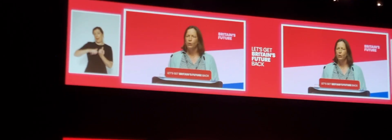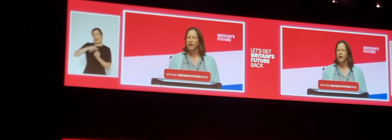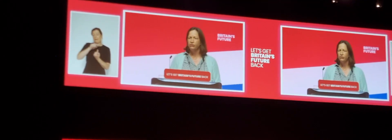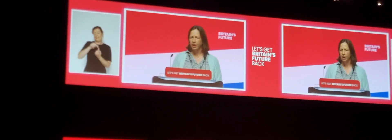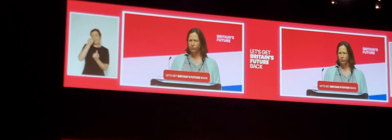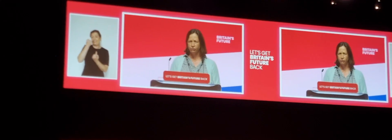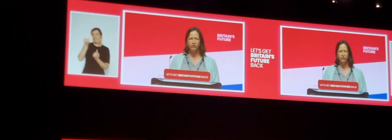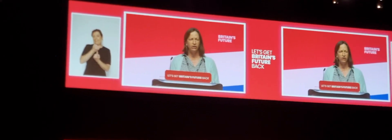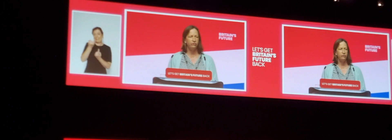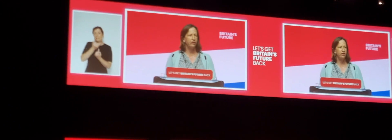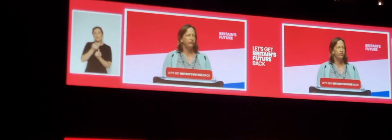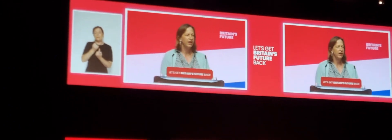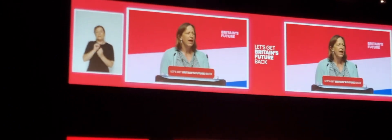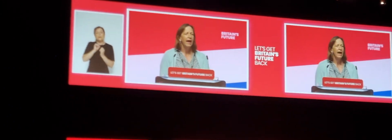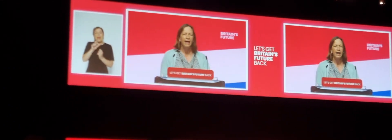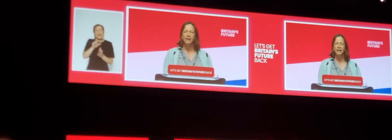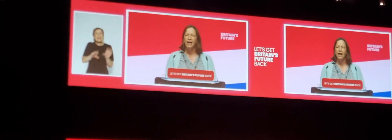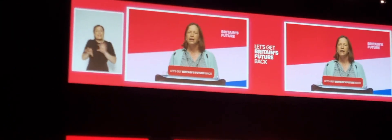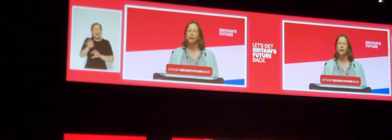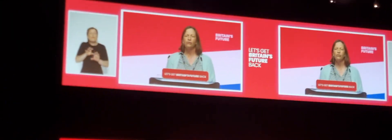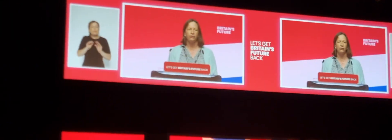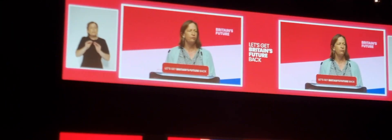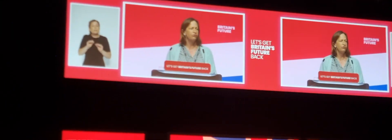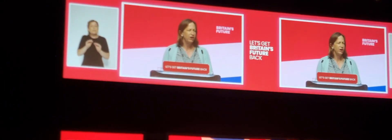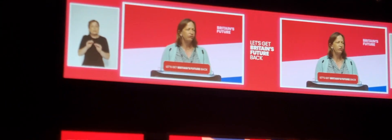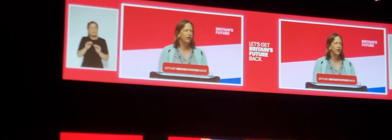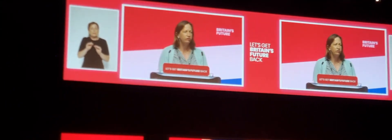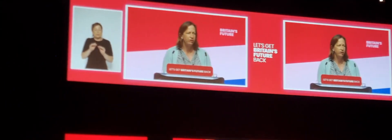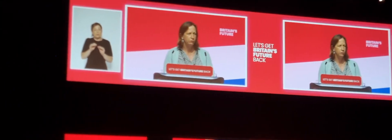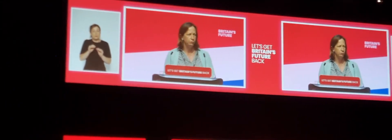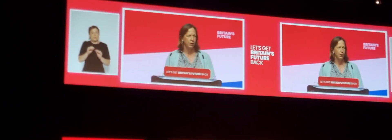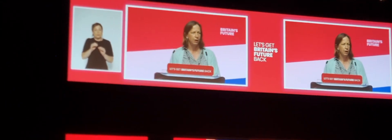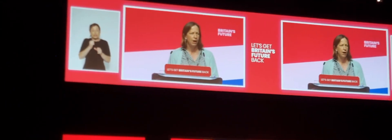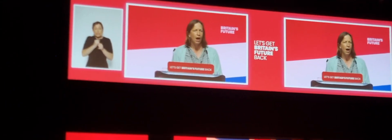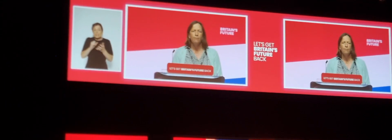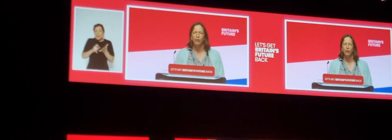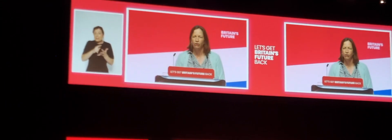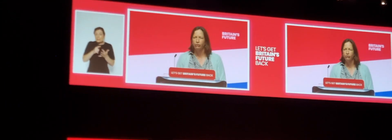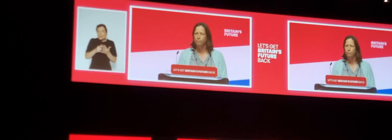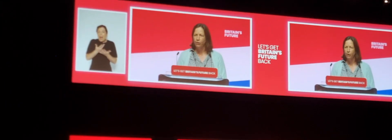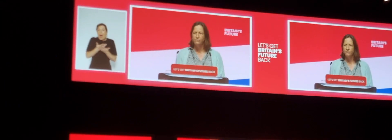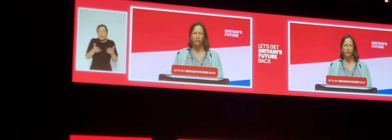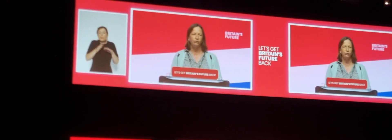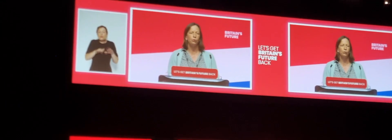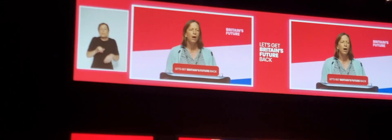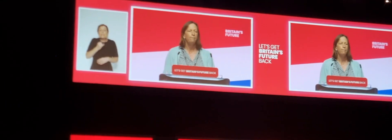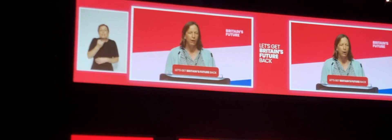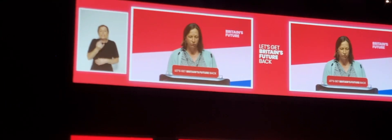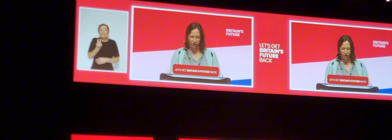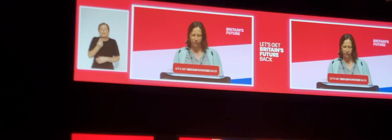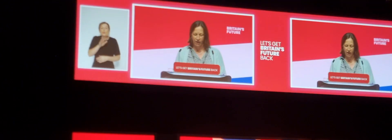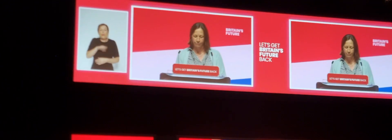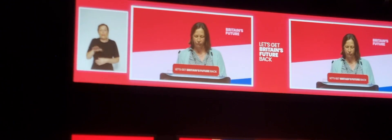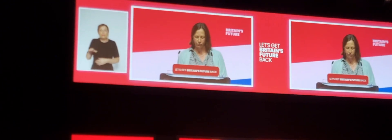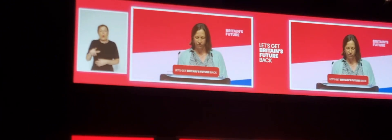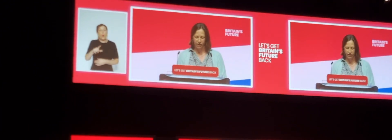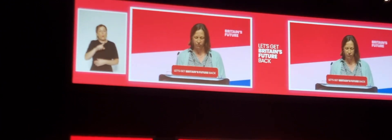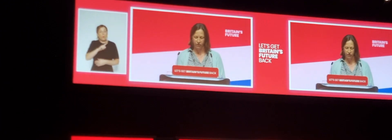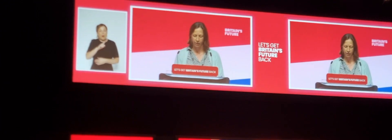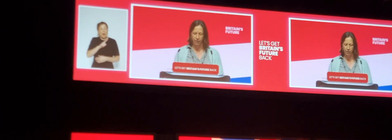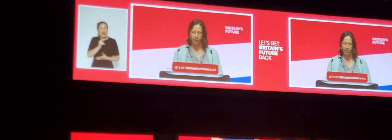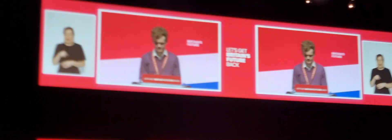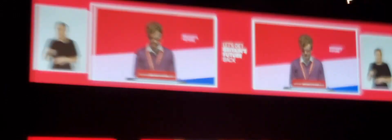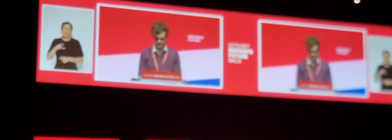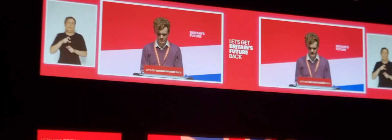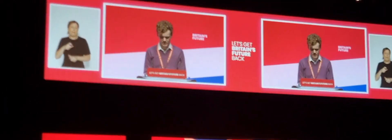been taught his chemistry GCSE in a class of 62 because the private school poached his chemistry